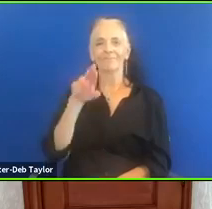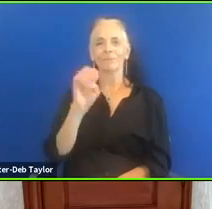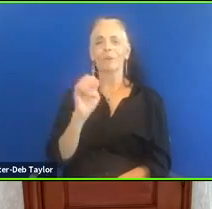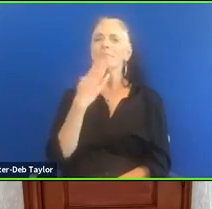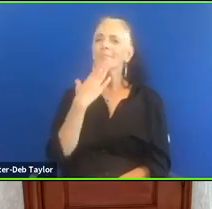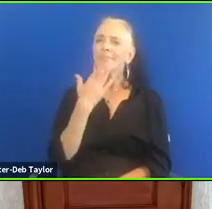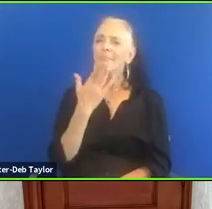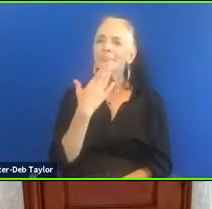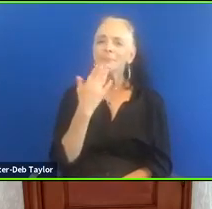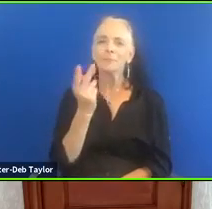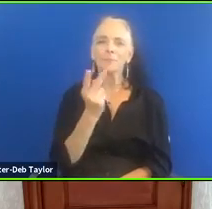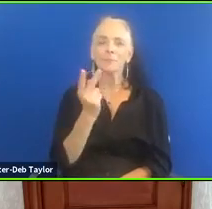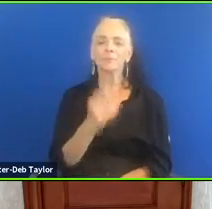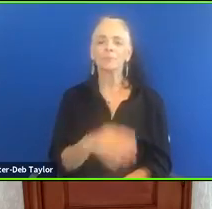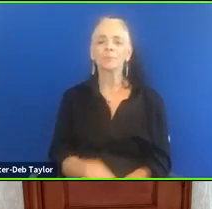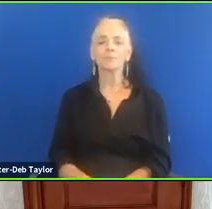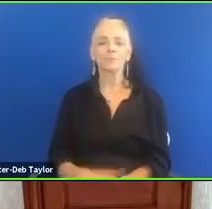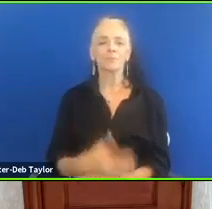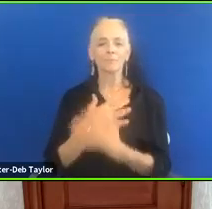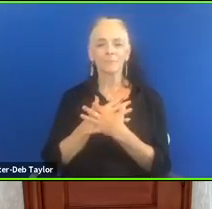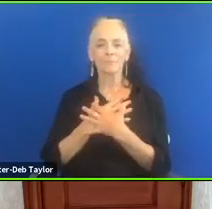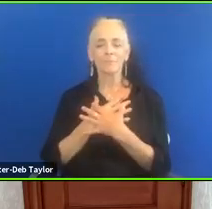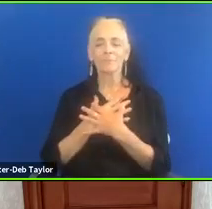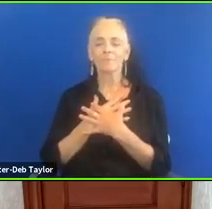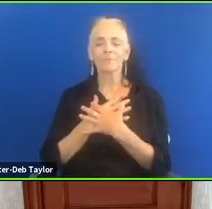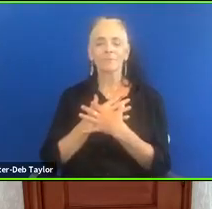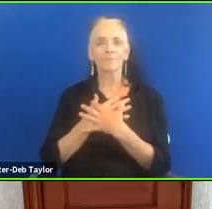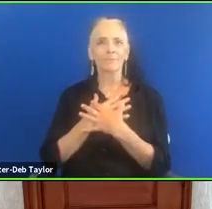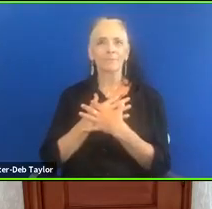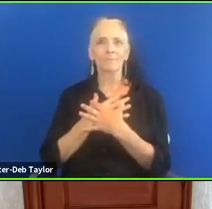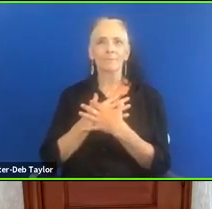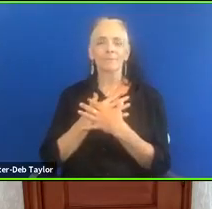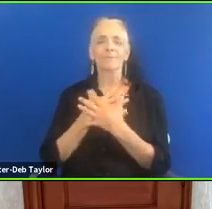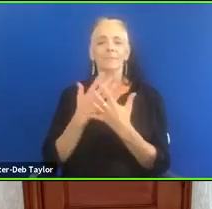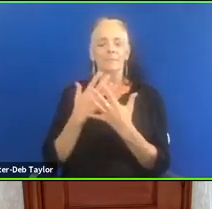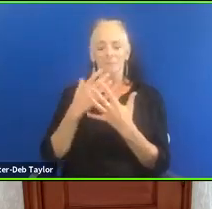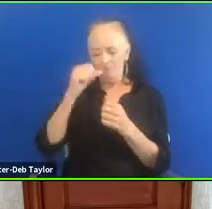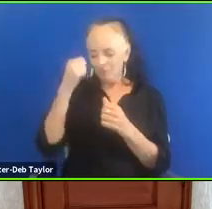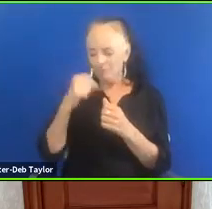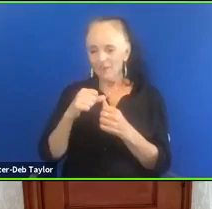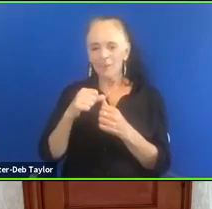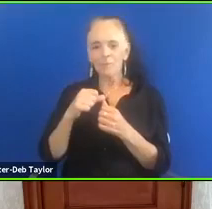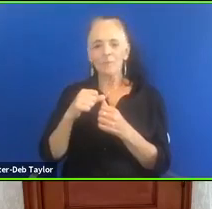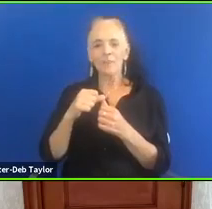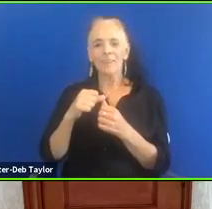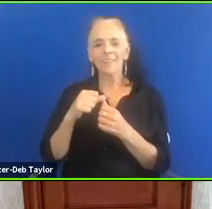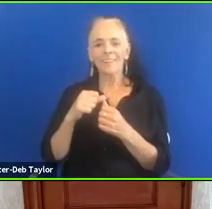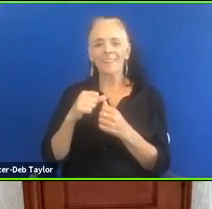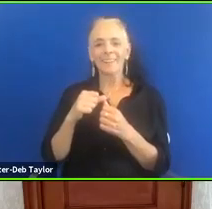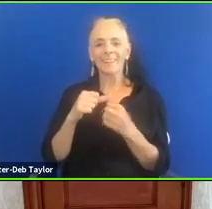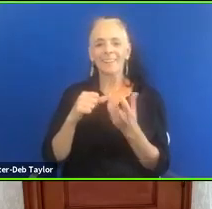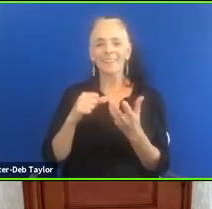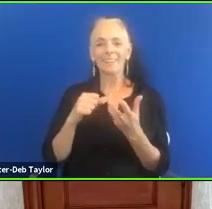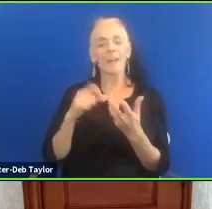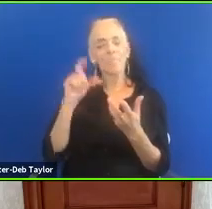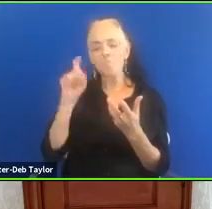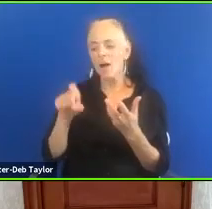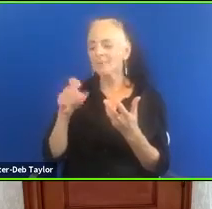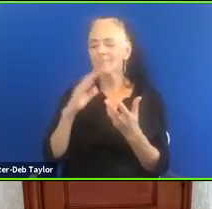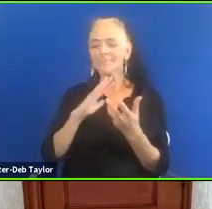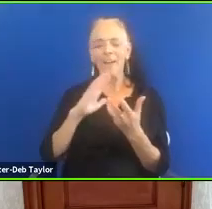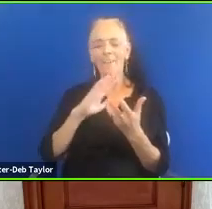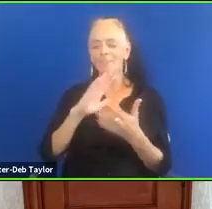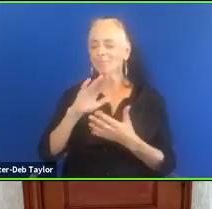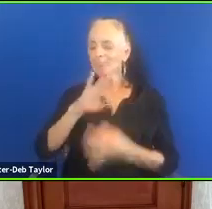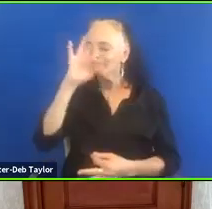and Dizzy. It just brings to mind and heart as if it's not soulful, it's not strategic, and that there's